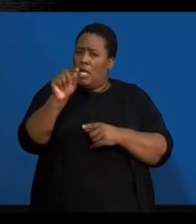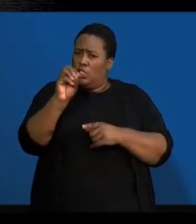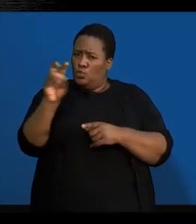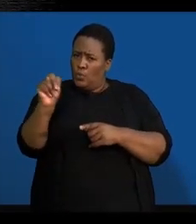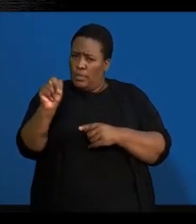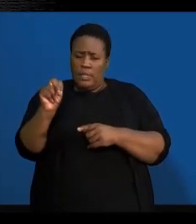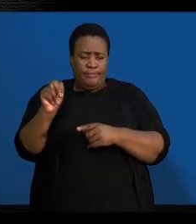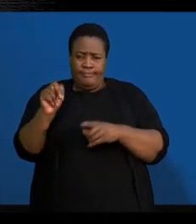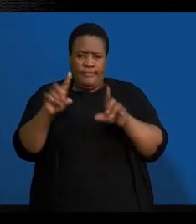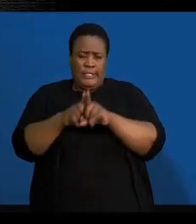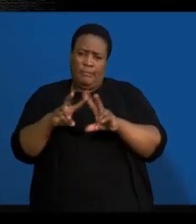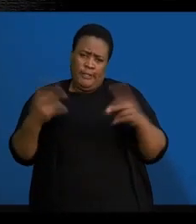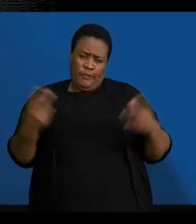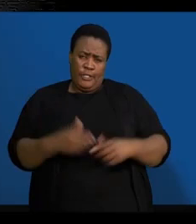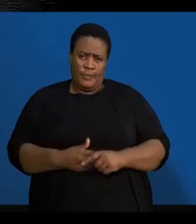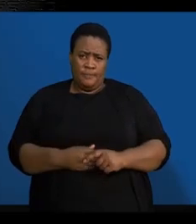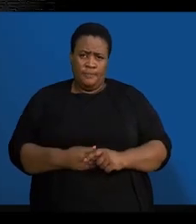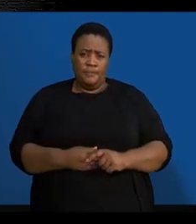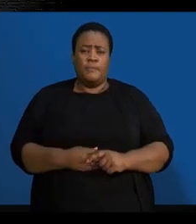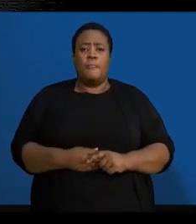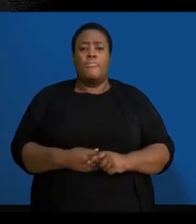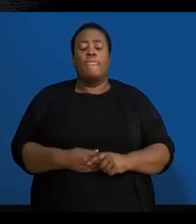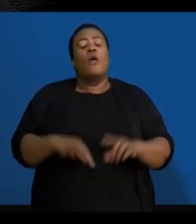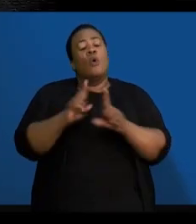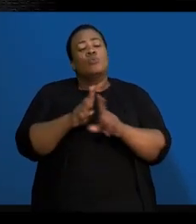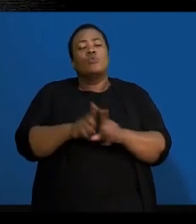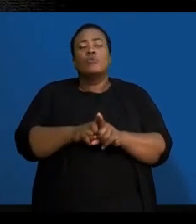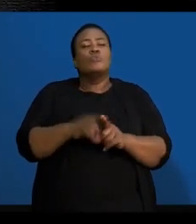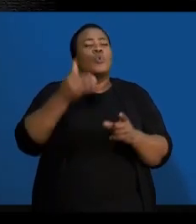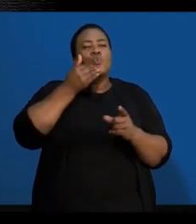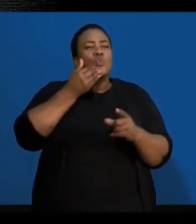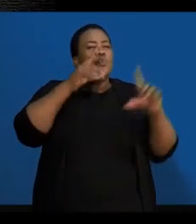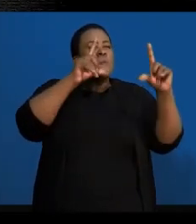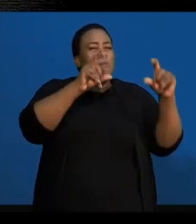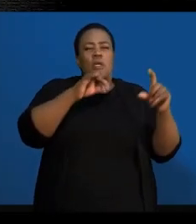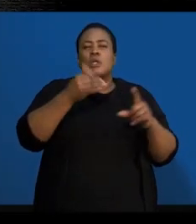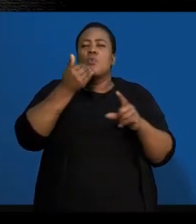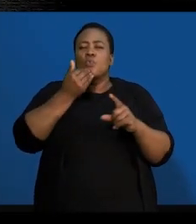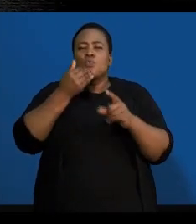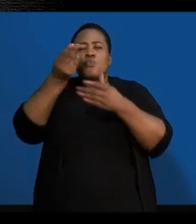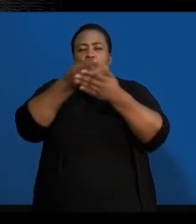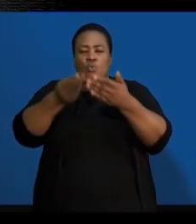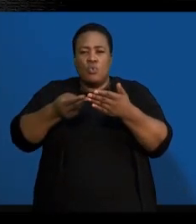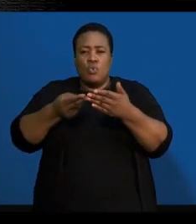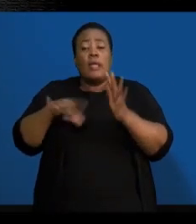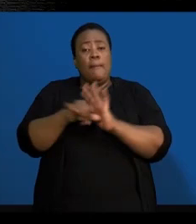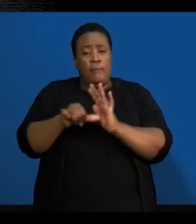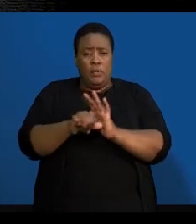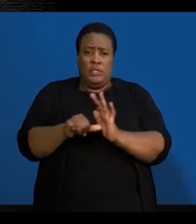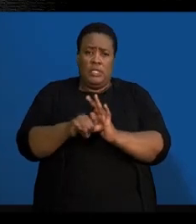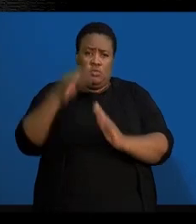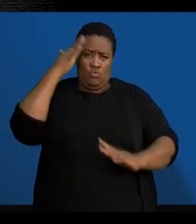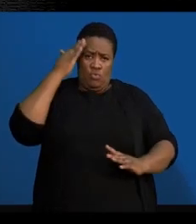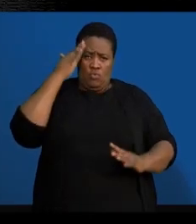to identify the origin of a source. Just like we did with the textual source, it's very important to know who wrote the